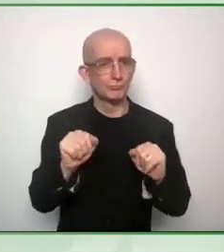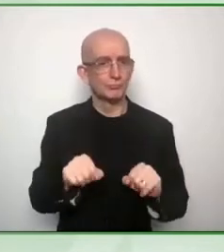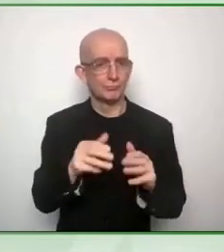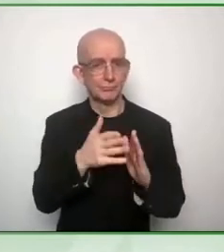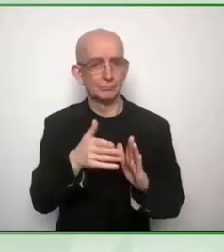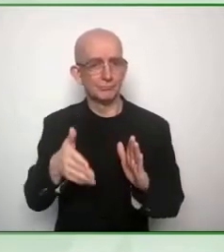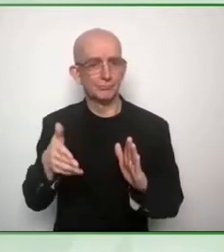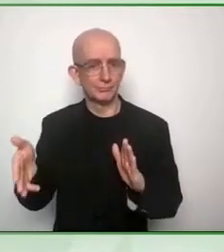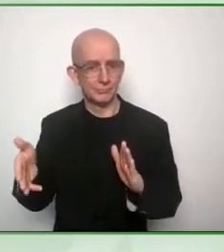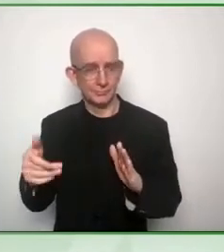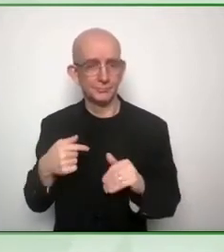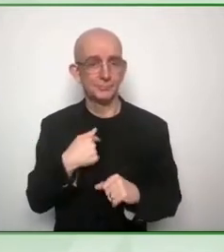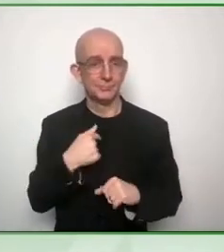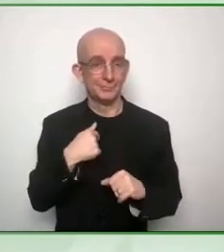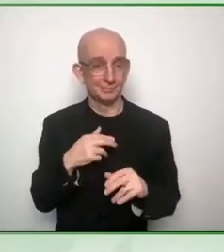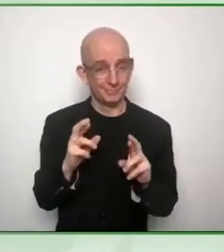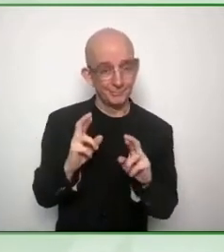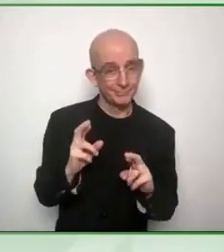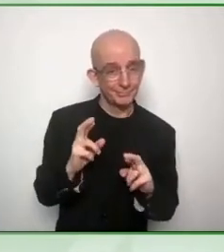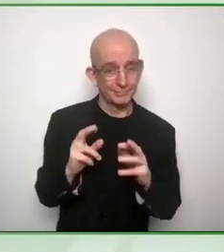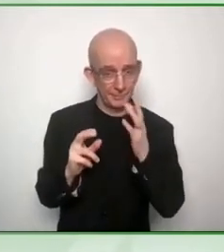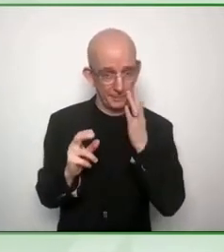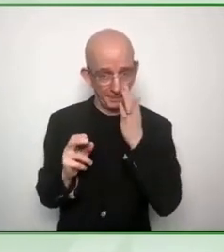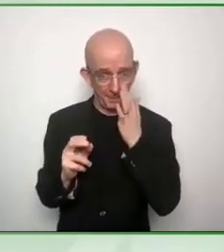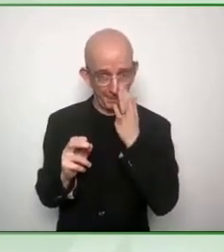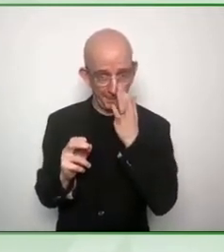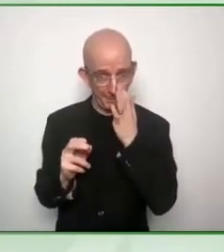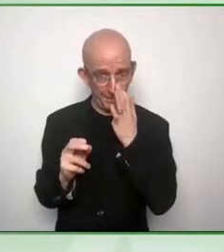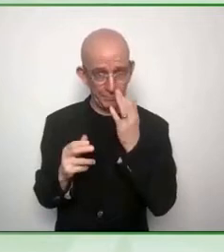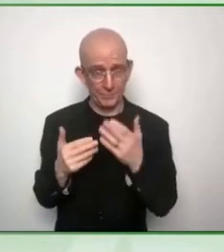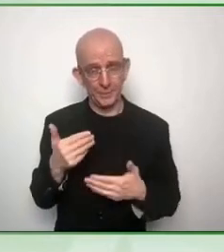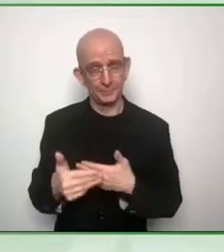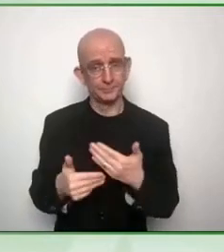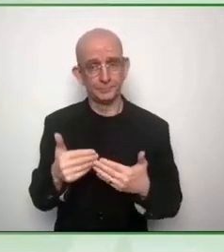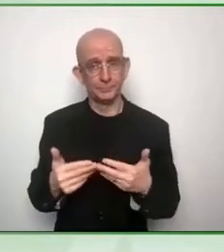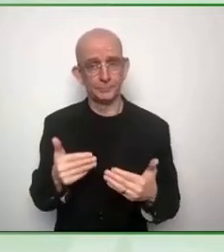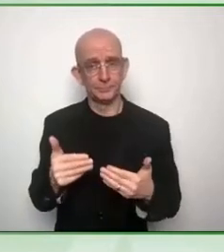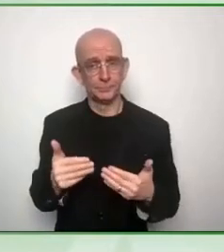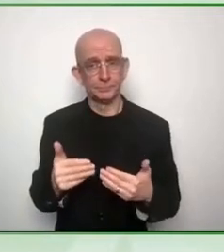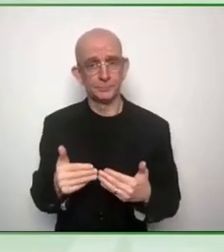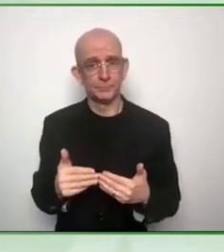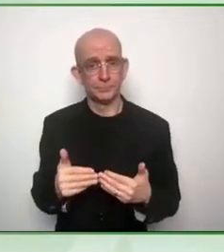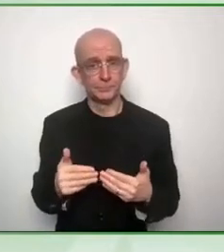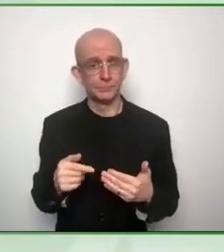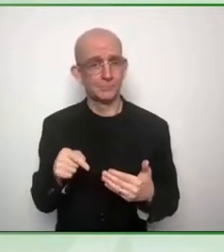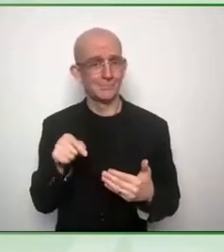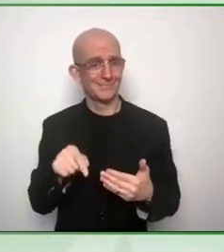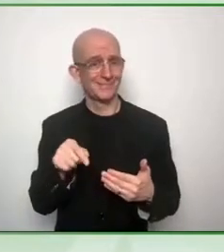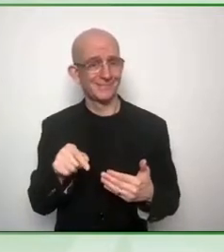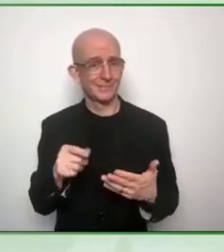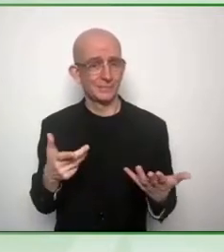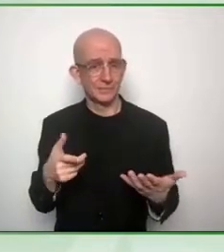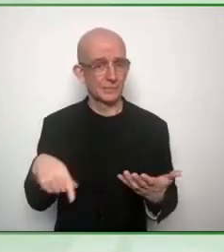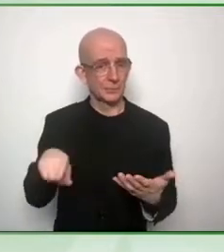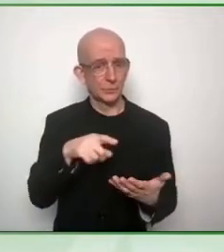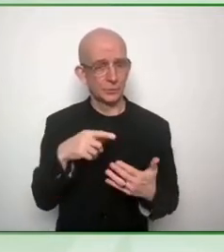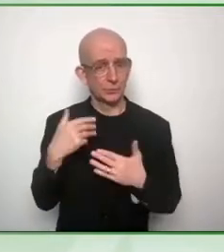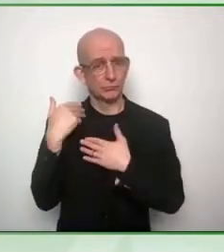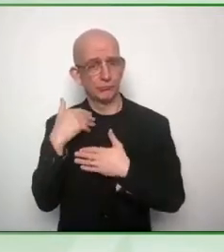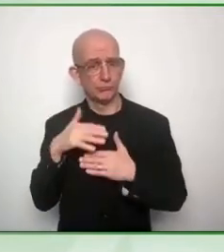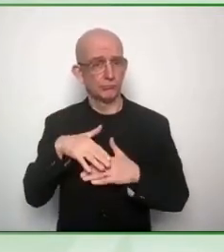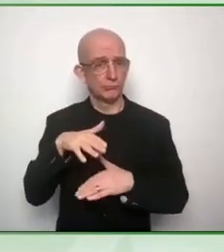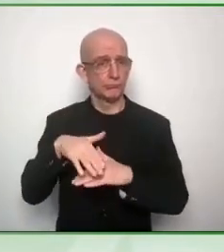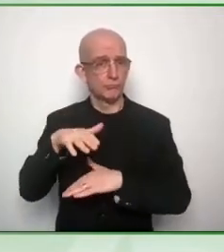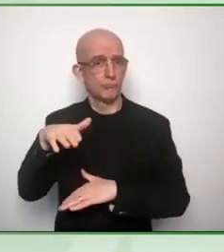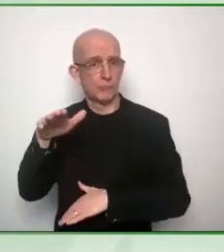calls. As far as taking on international clients goes, there's not much we need to do other than hosting their content. So we're happy to